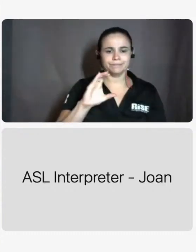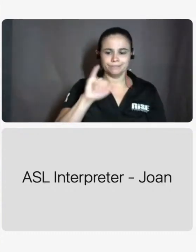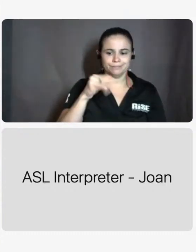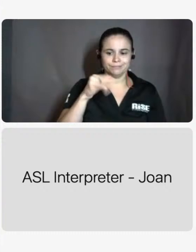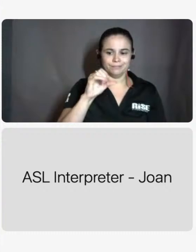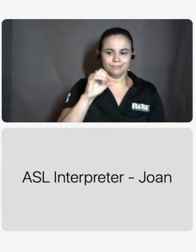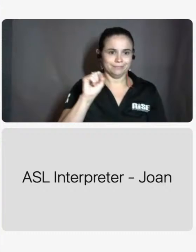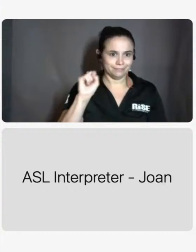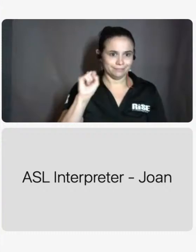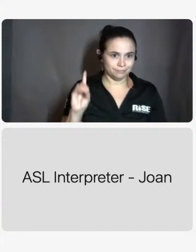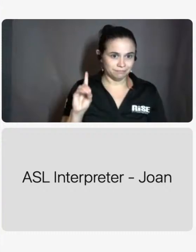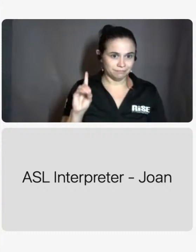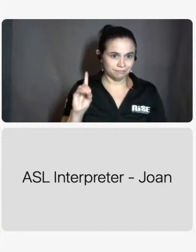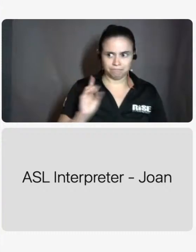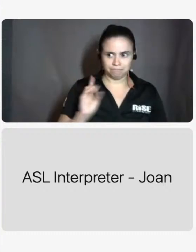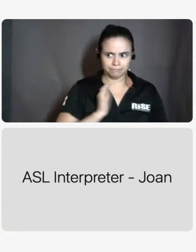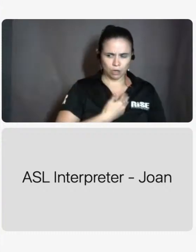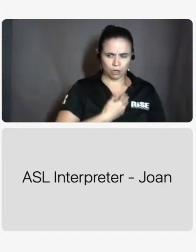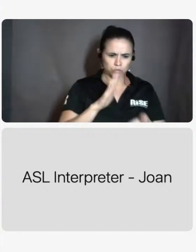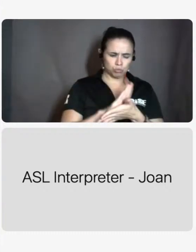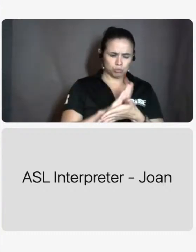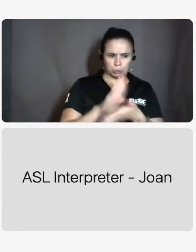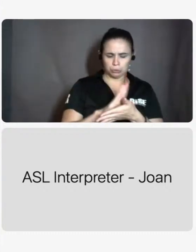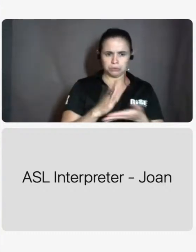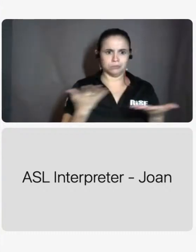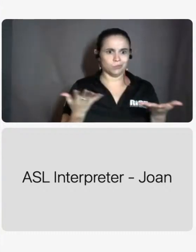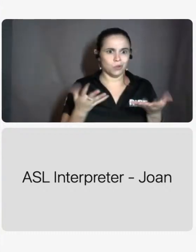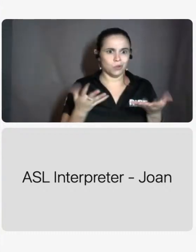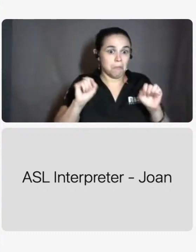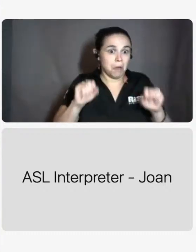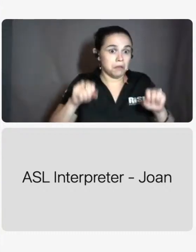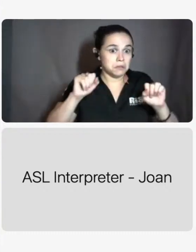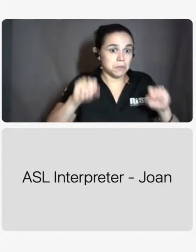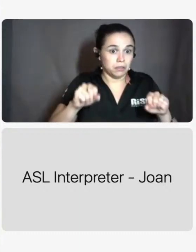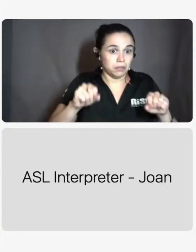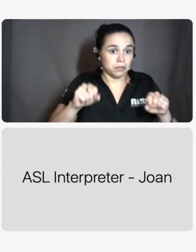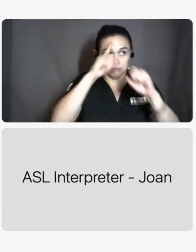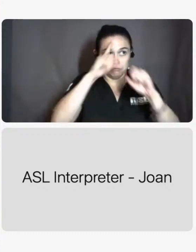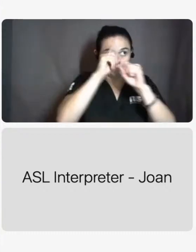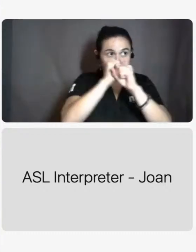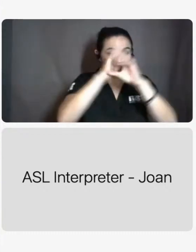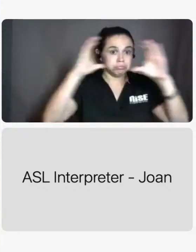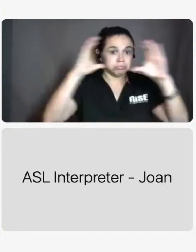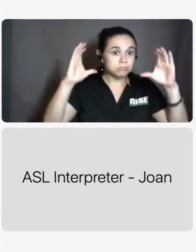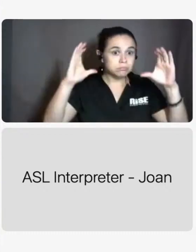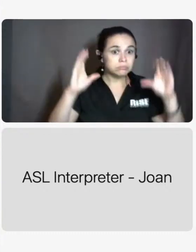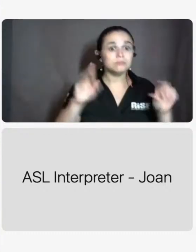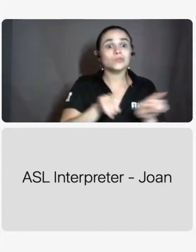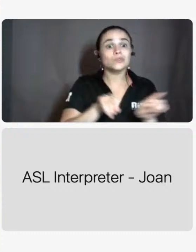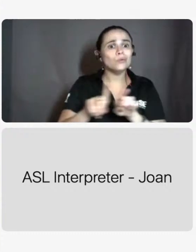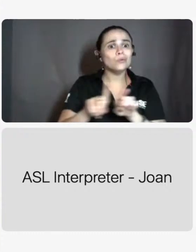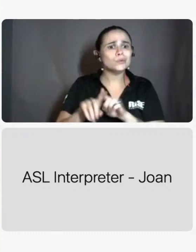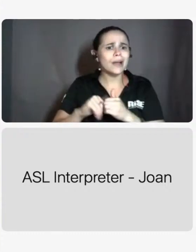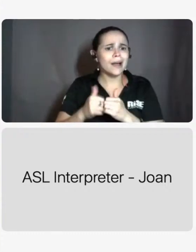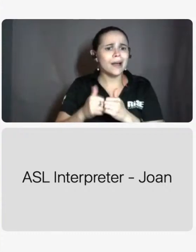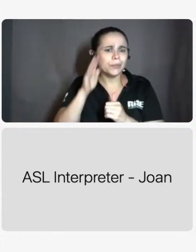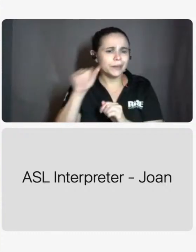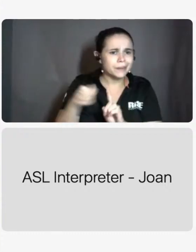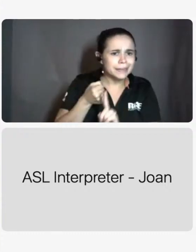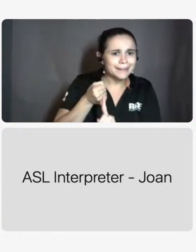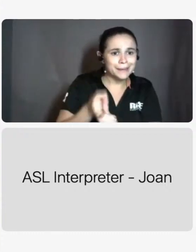like, and how they will impact our students in such a positive way. Moving